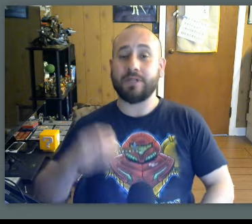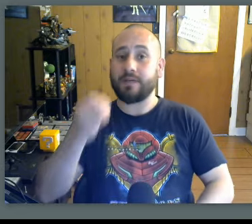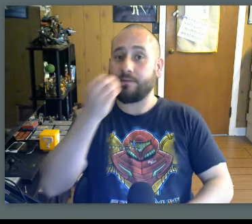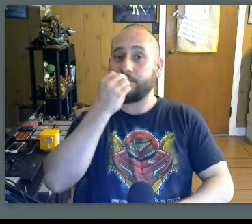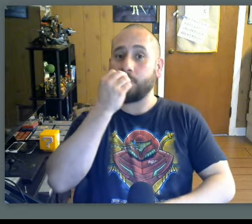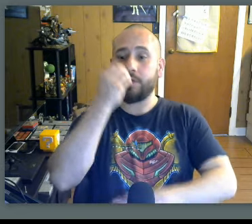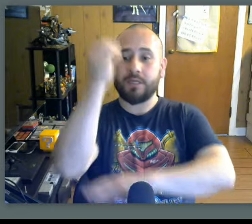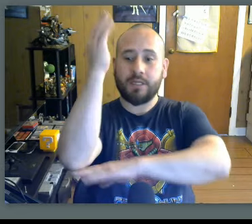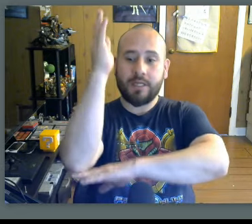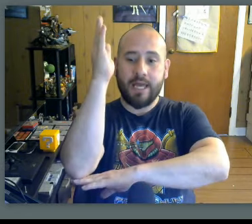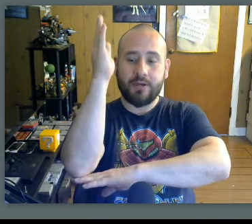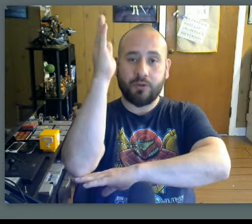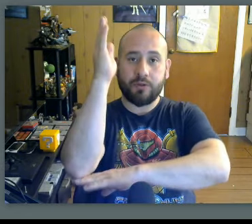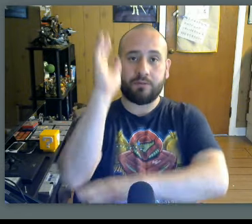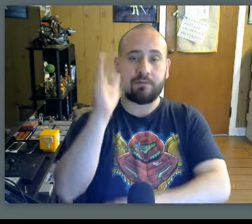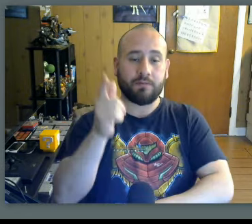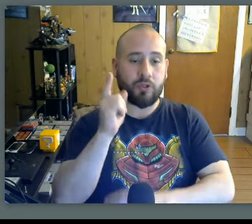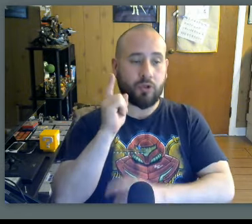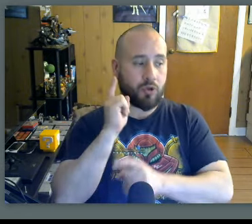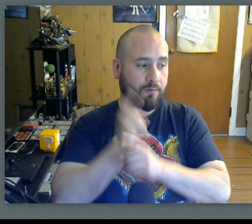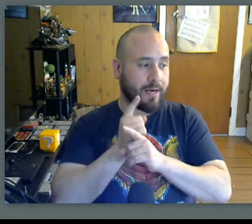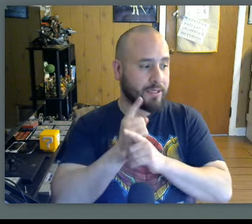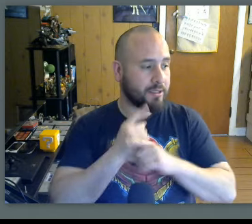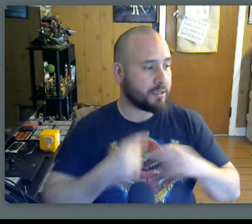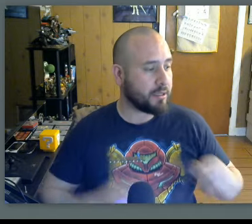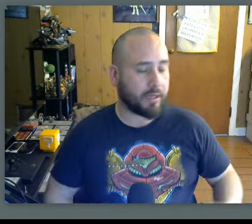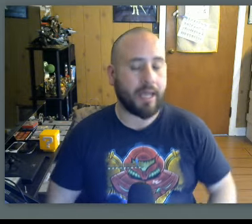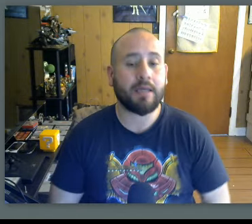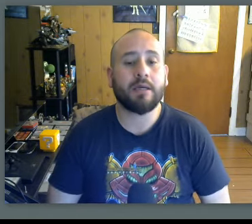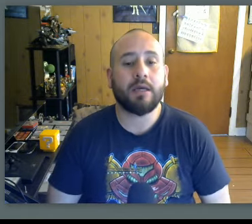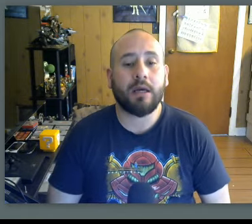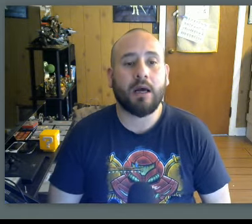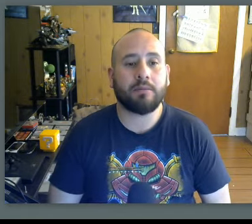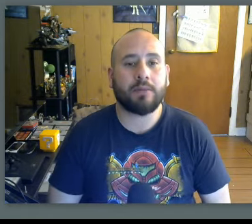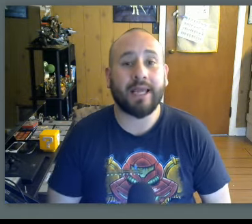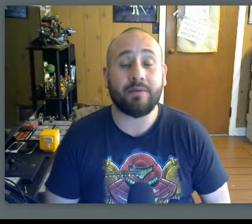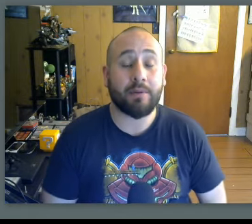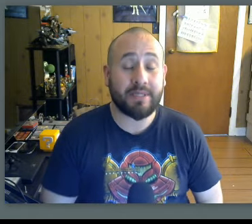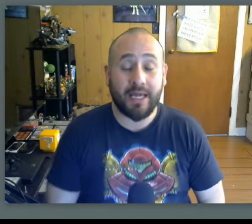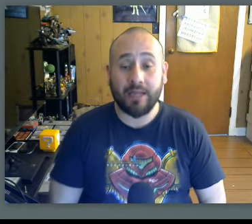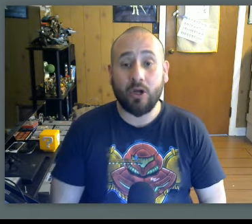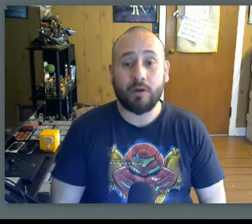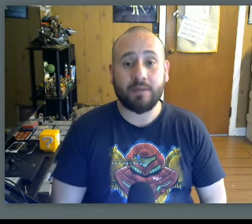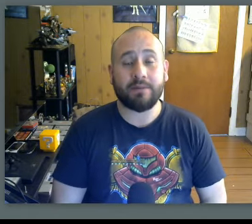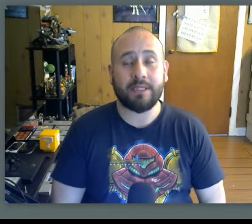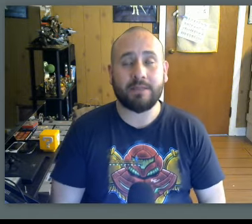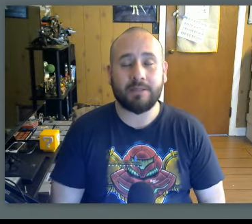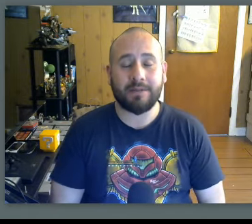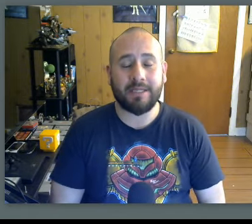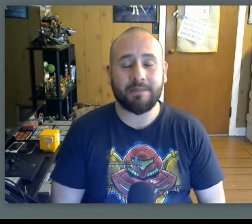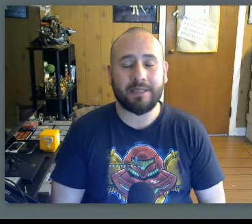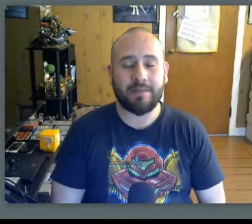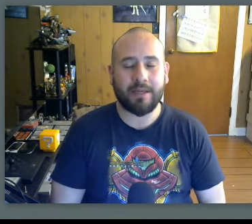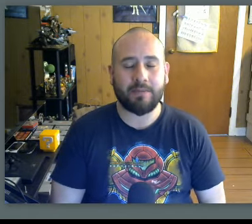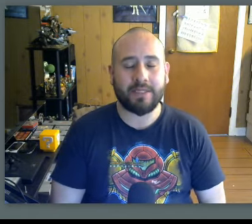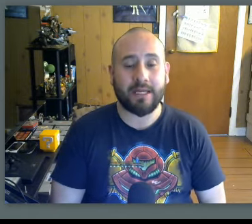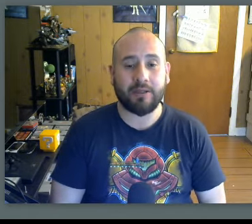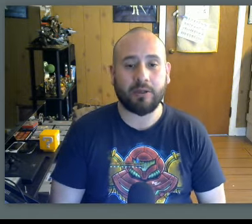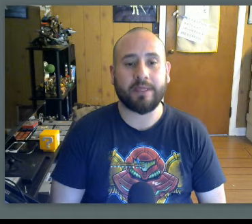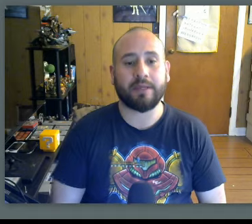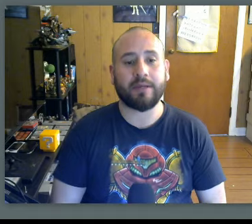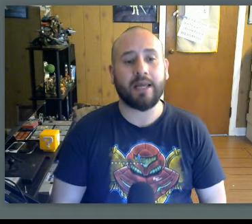If you did food at noon, you're right. Okay. Again, remember, be signing along with me. Please, please, please, please, I beg you,